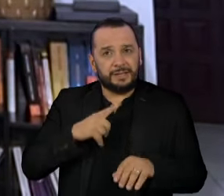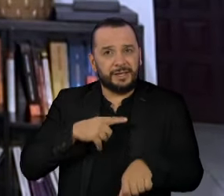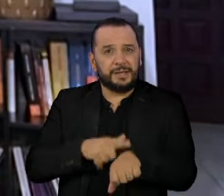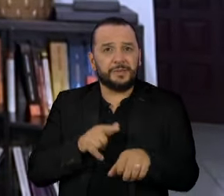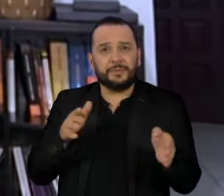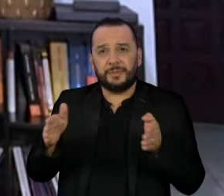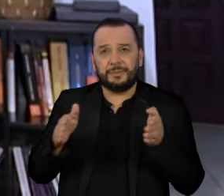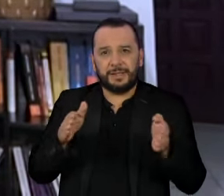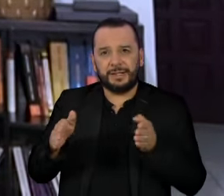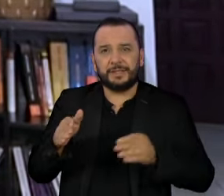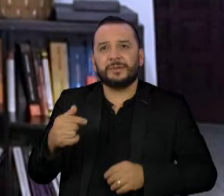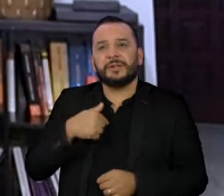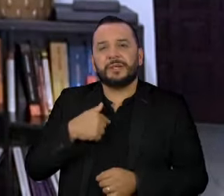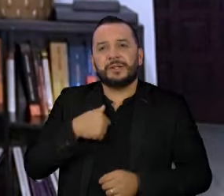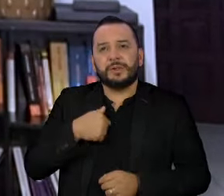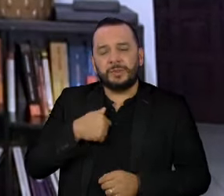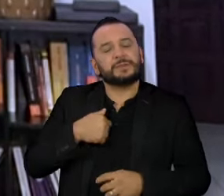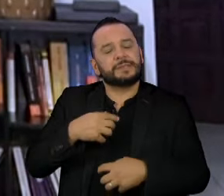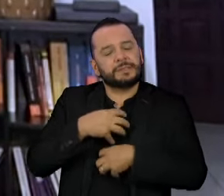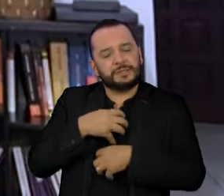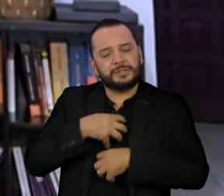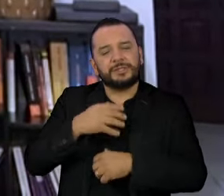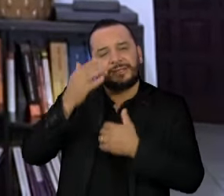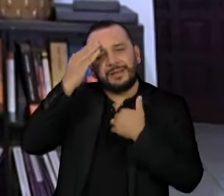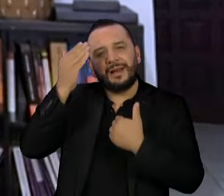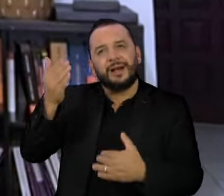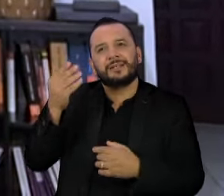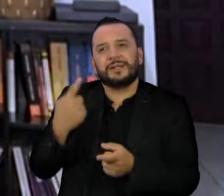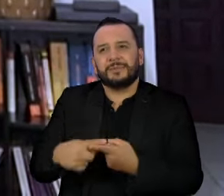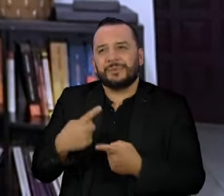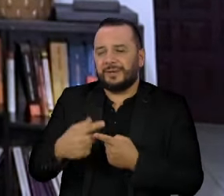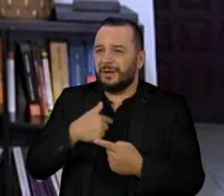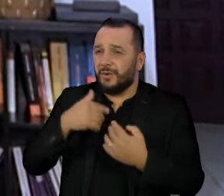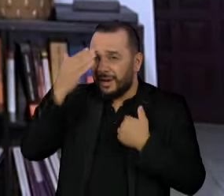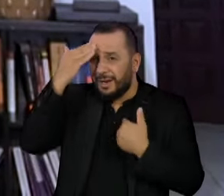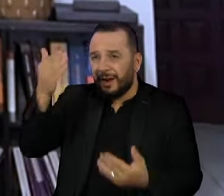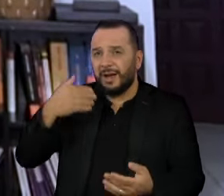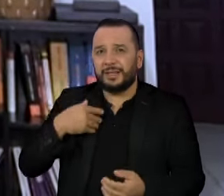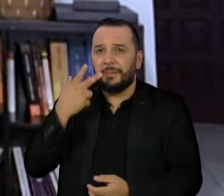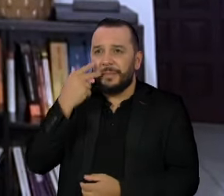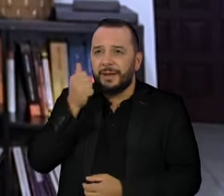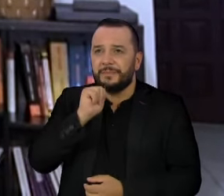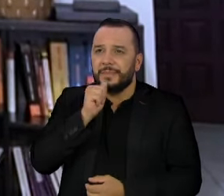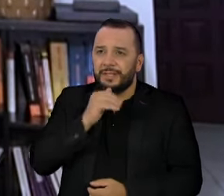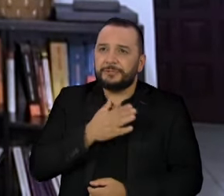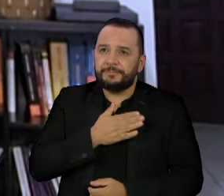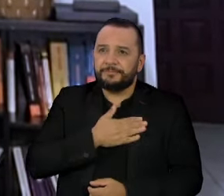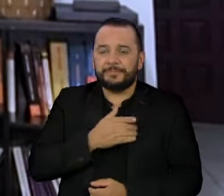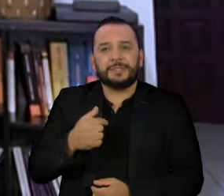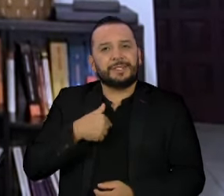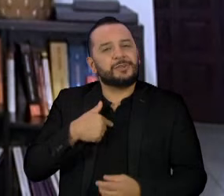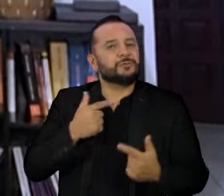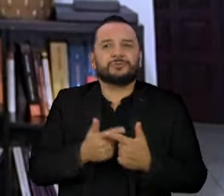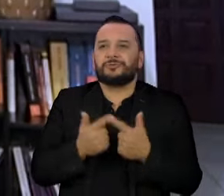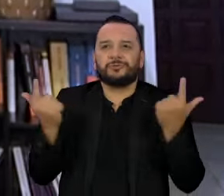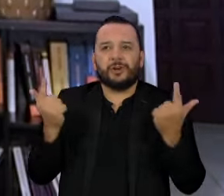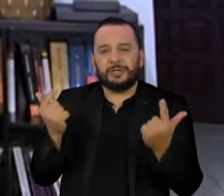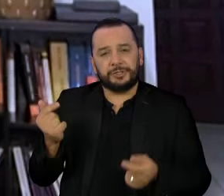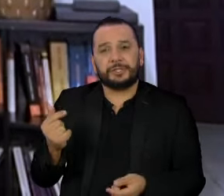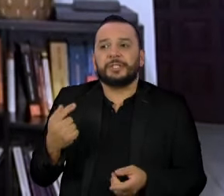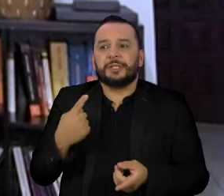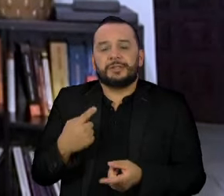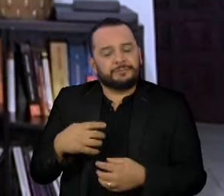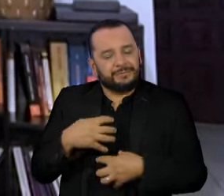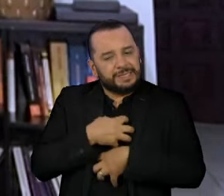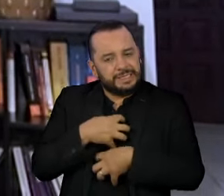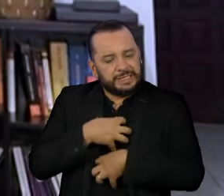where i'm just grateful because really i am grateful to have had them and i know that that i'm fortunate to even have this grief